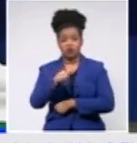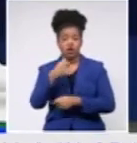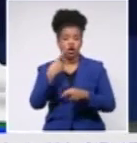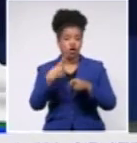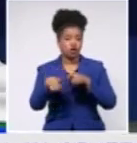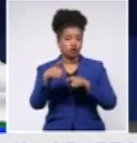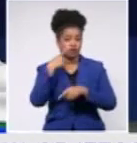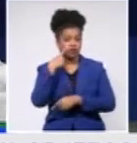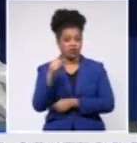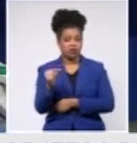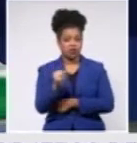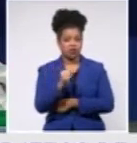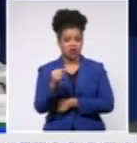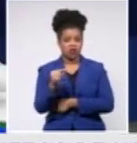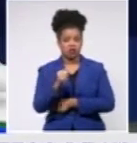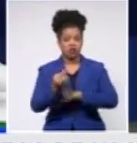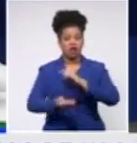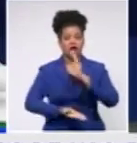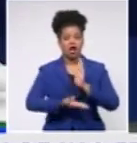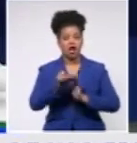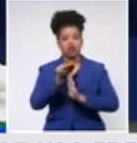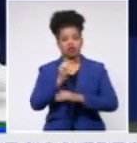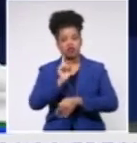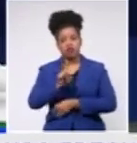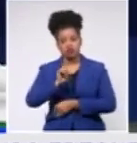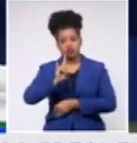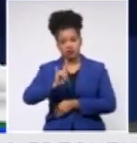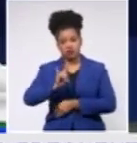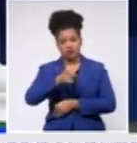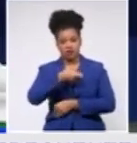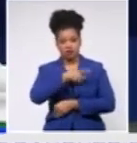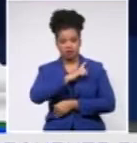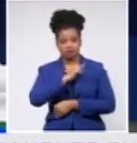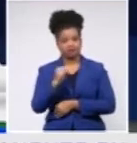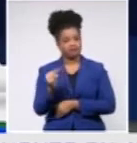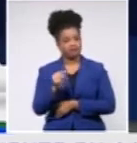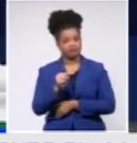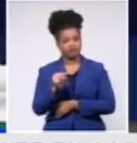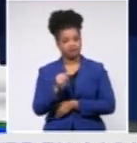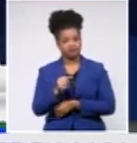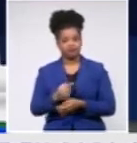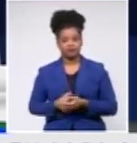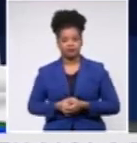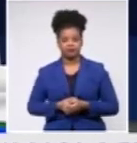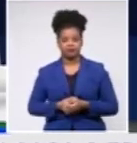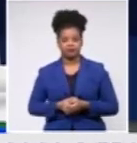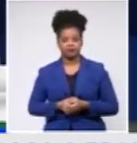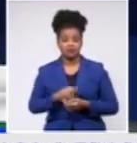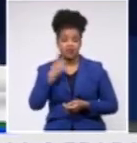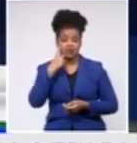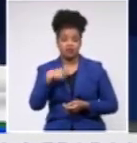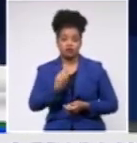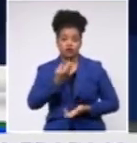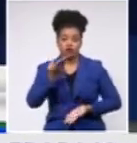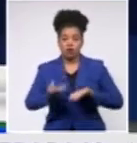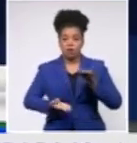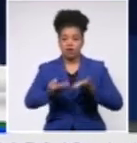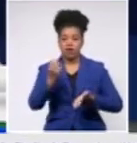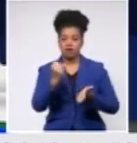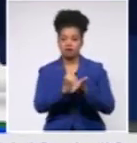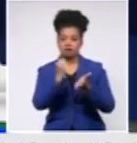the virus. Today, 3 patients being treated in hospitals in Camagüey